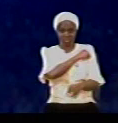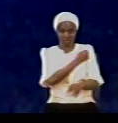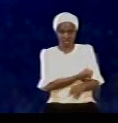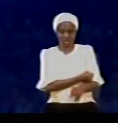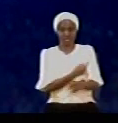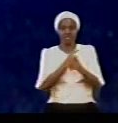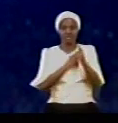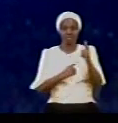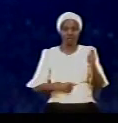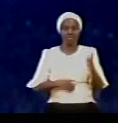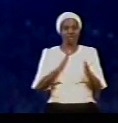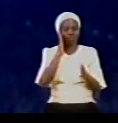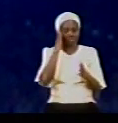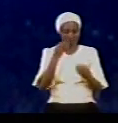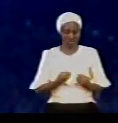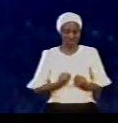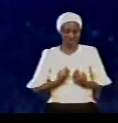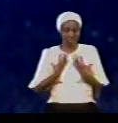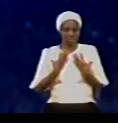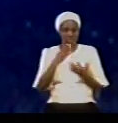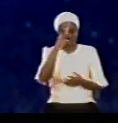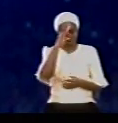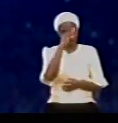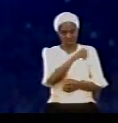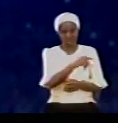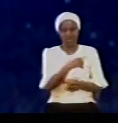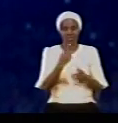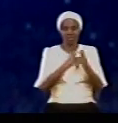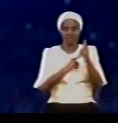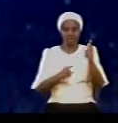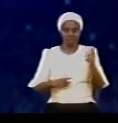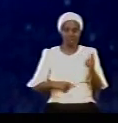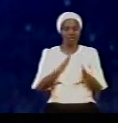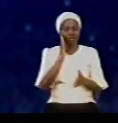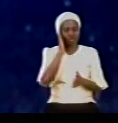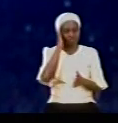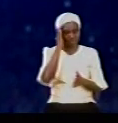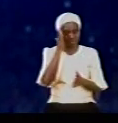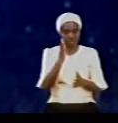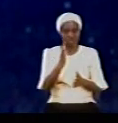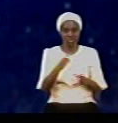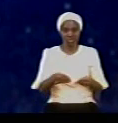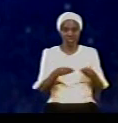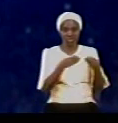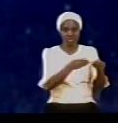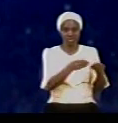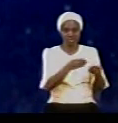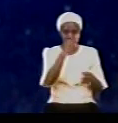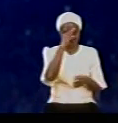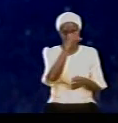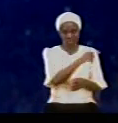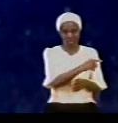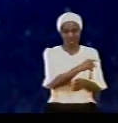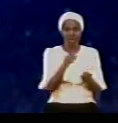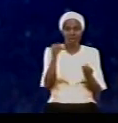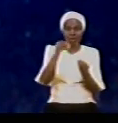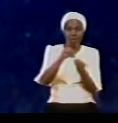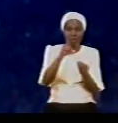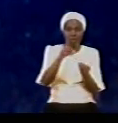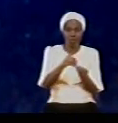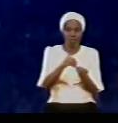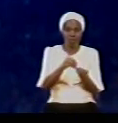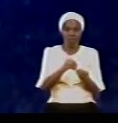will grant him more courage to pronounce the